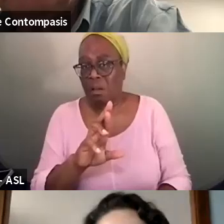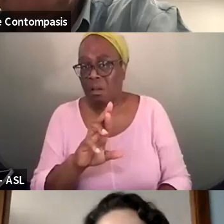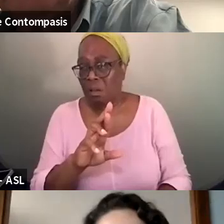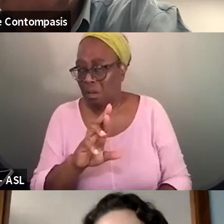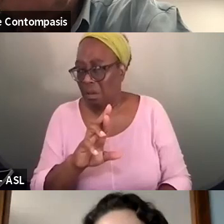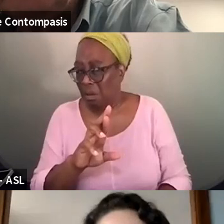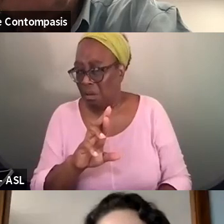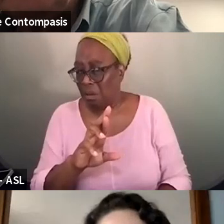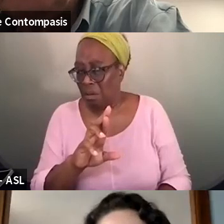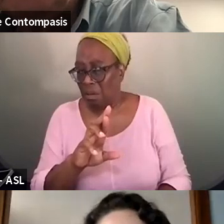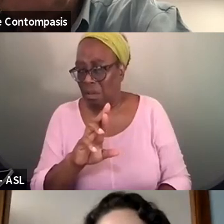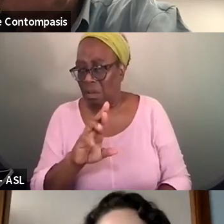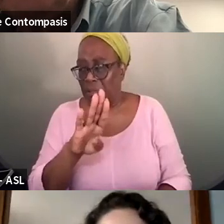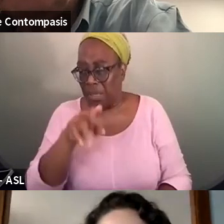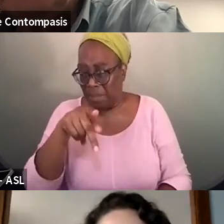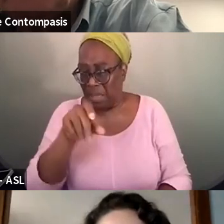teach those courses?